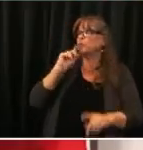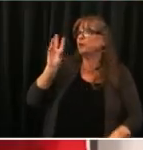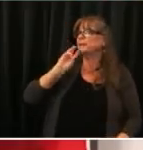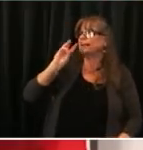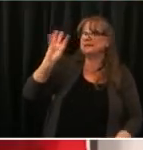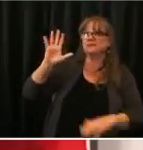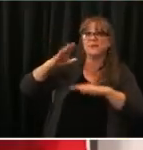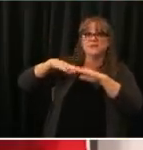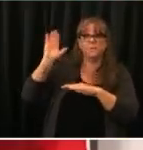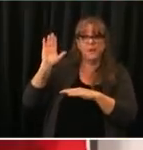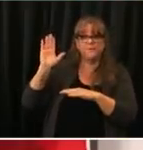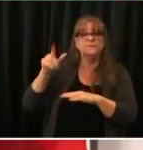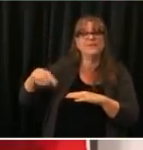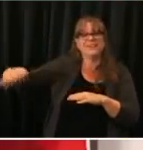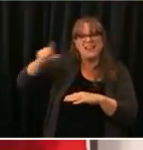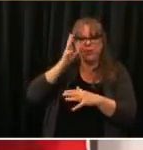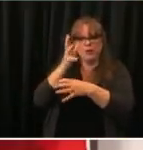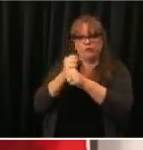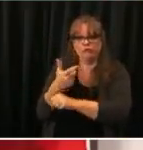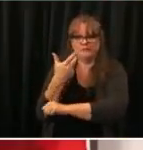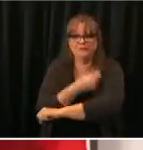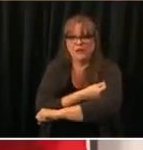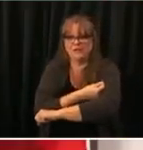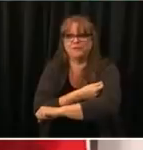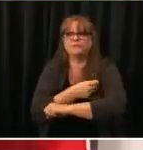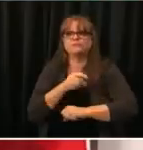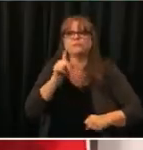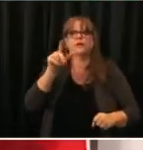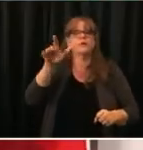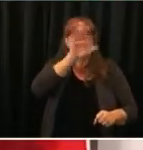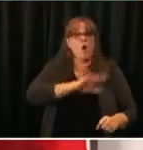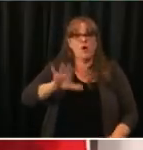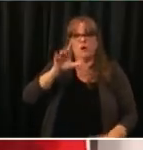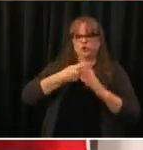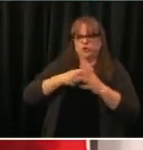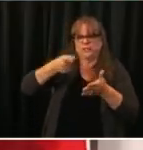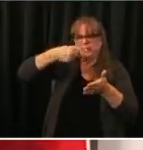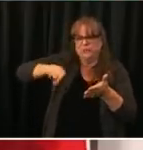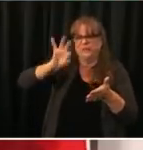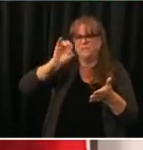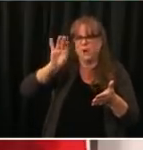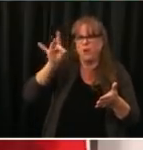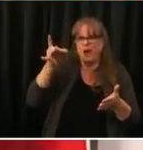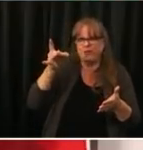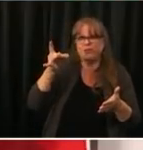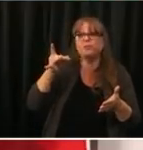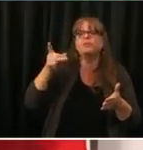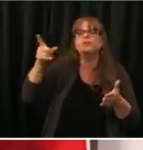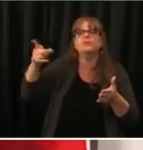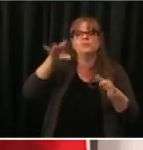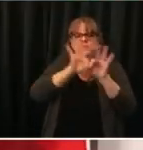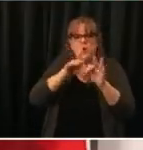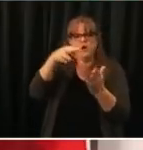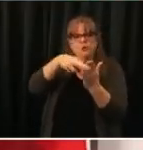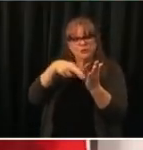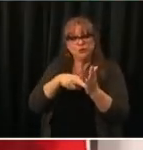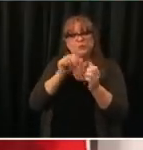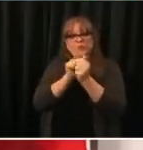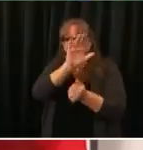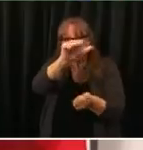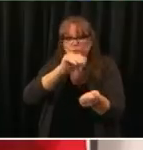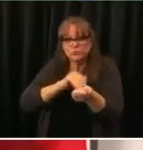people 70 and up, beginning February 8th. And they can sign up with a provider near them. There is no need, if you are 65 and up,